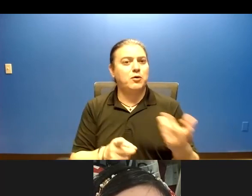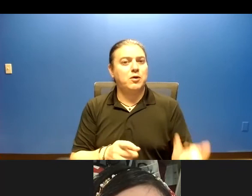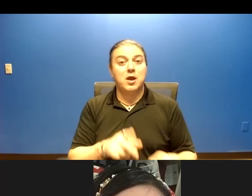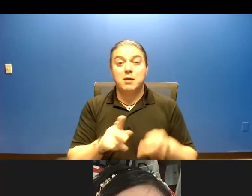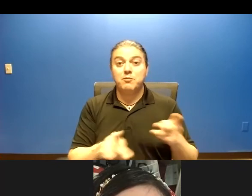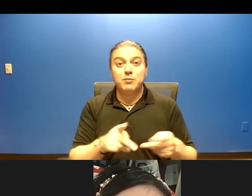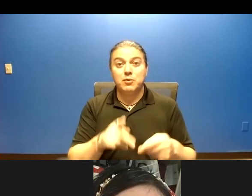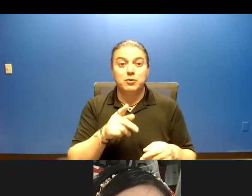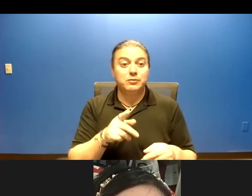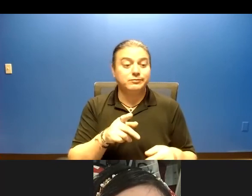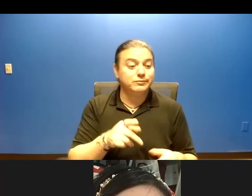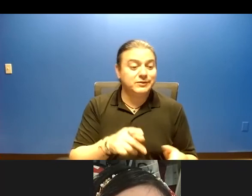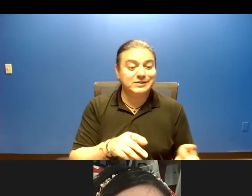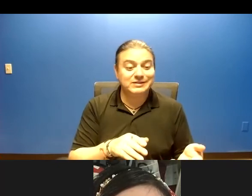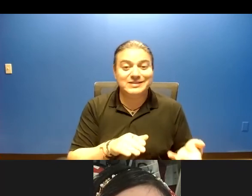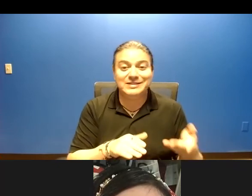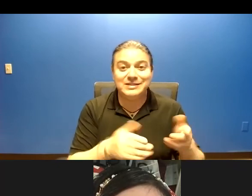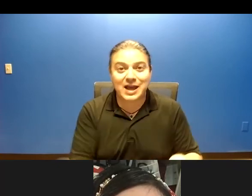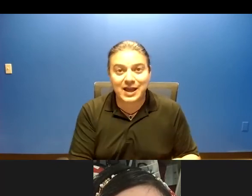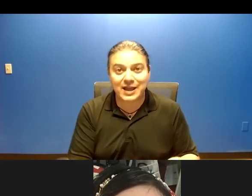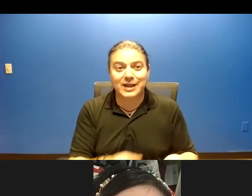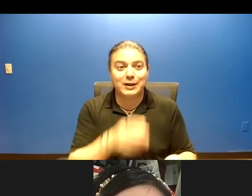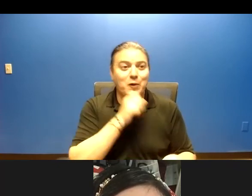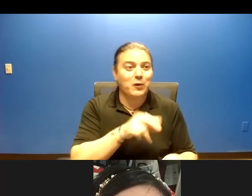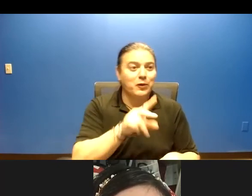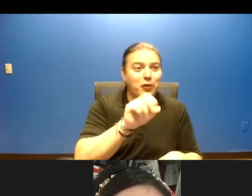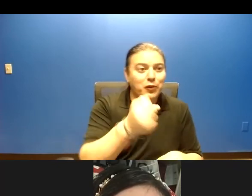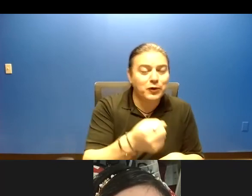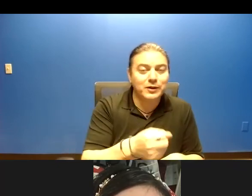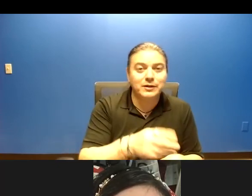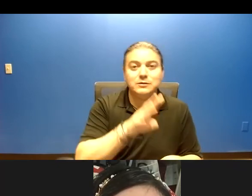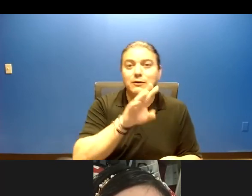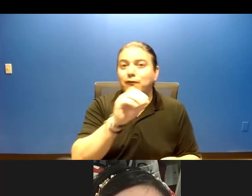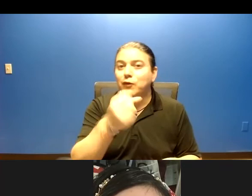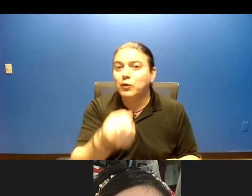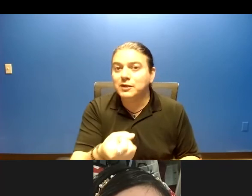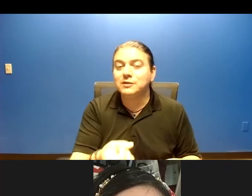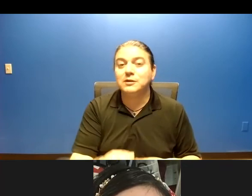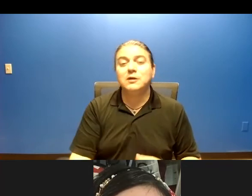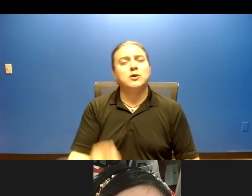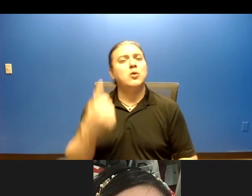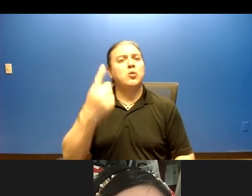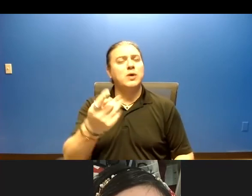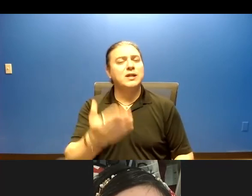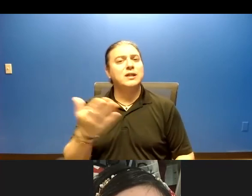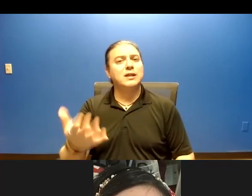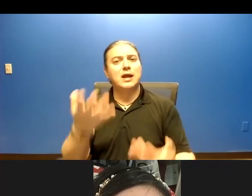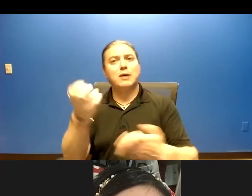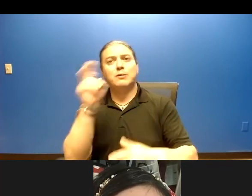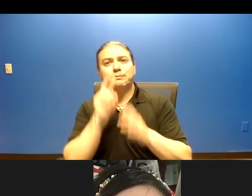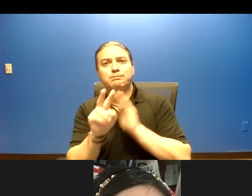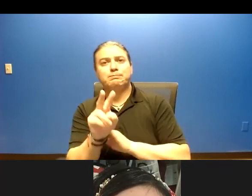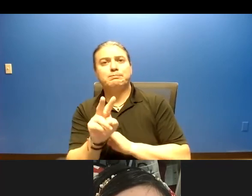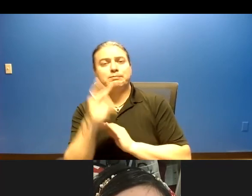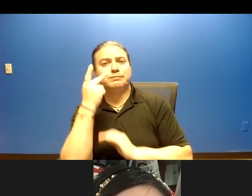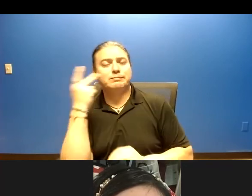their 30s or their 40s. And so the one thing I would like to see is that if there's a charity set up